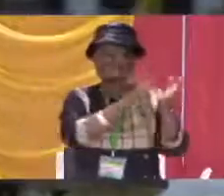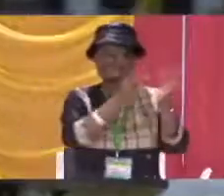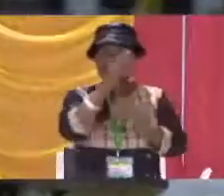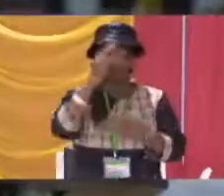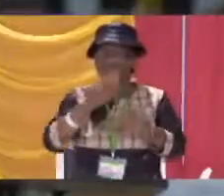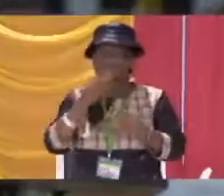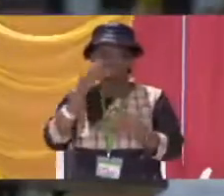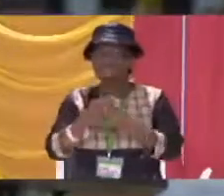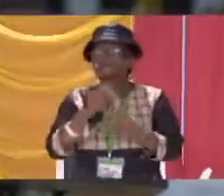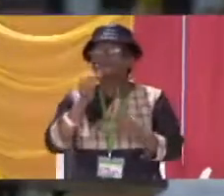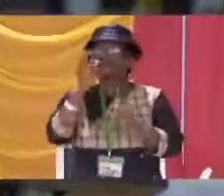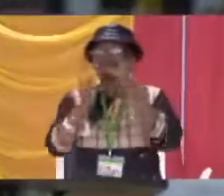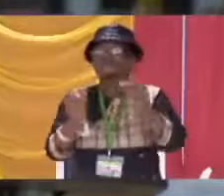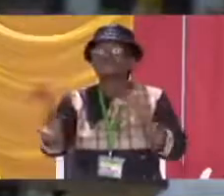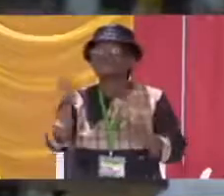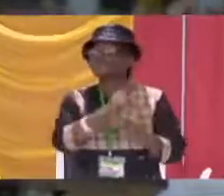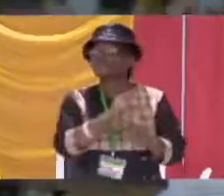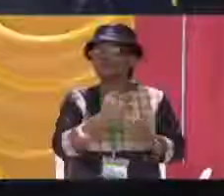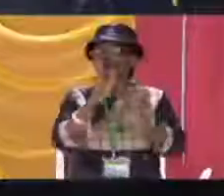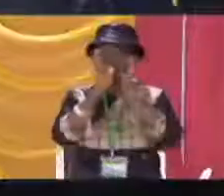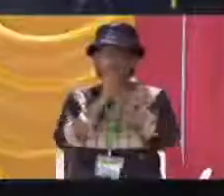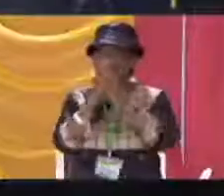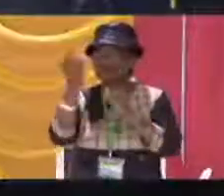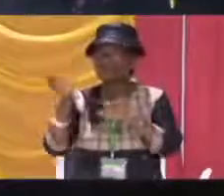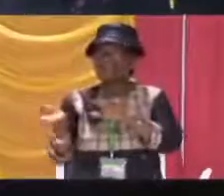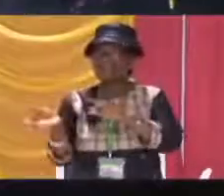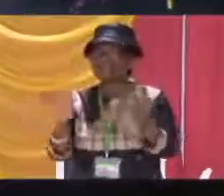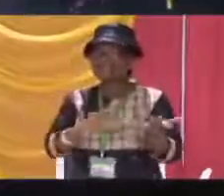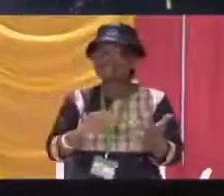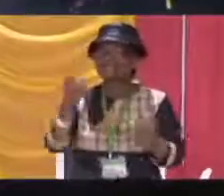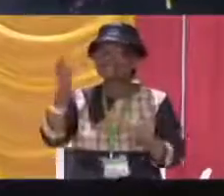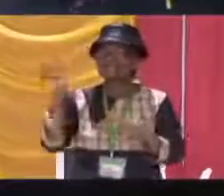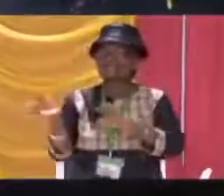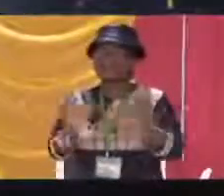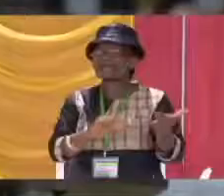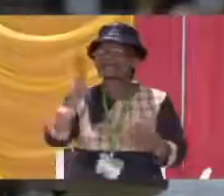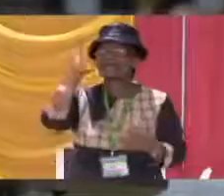If you pray for the dead will rise.